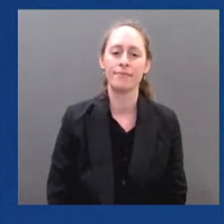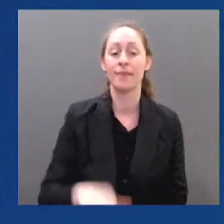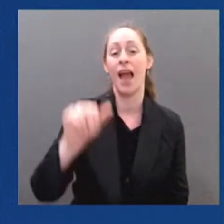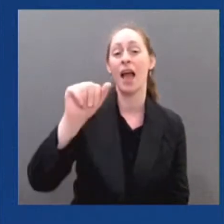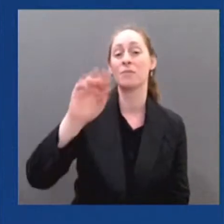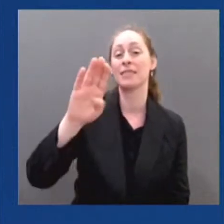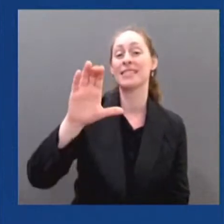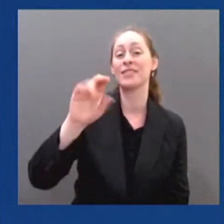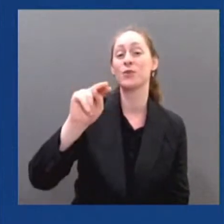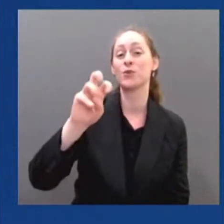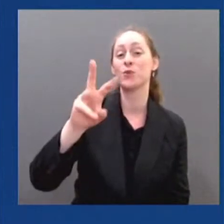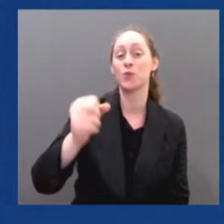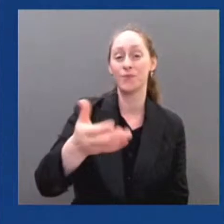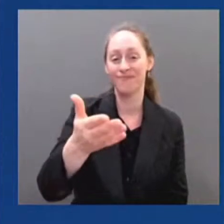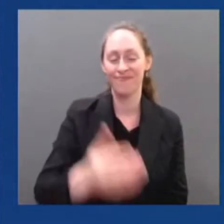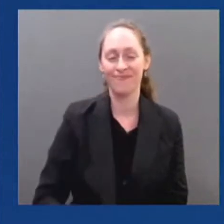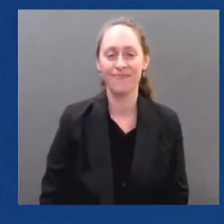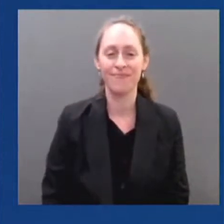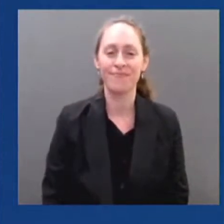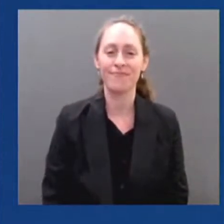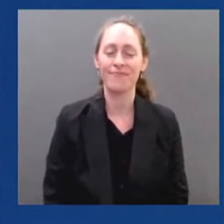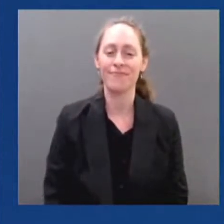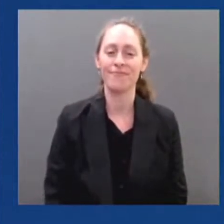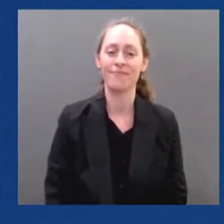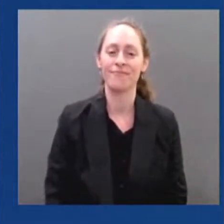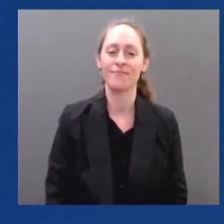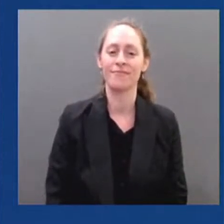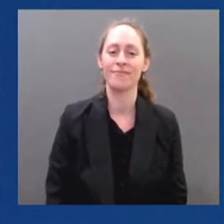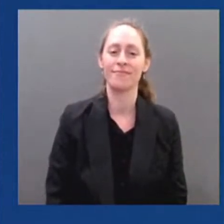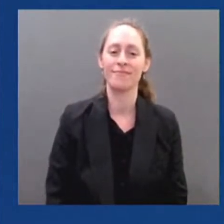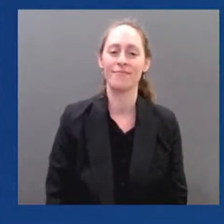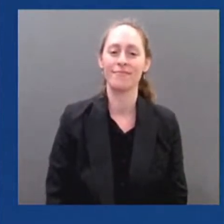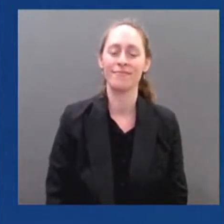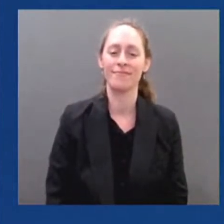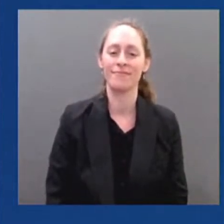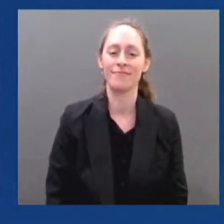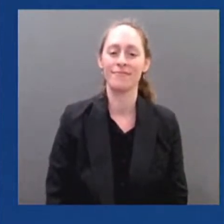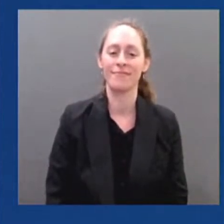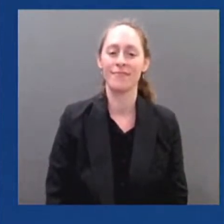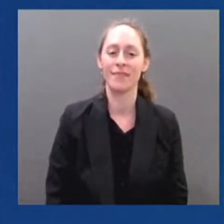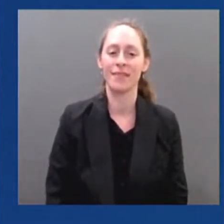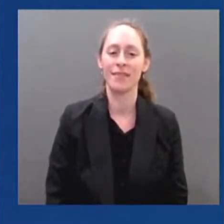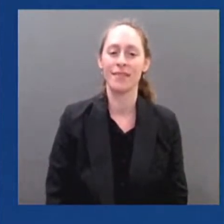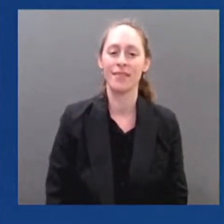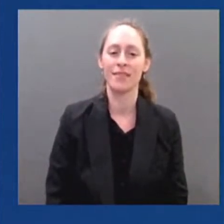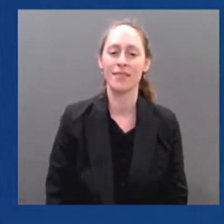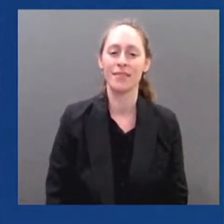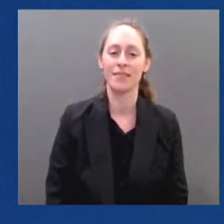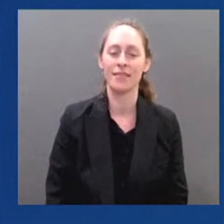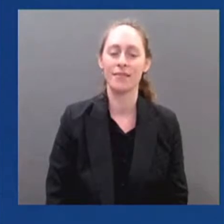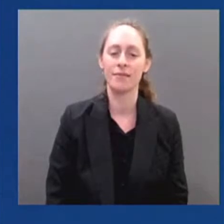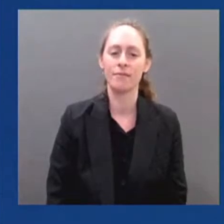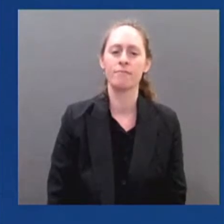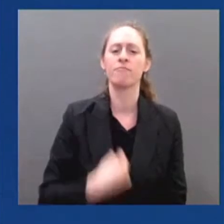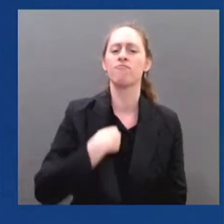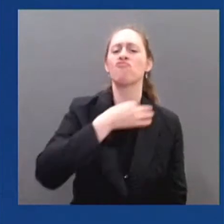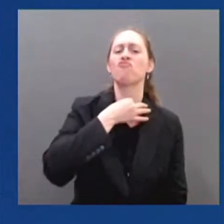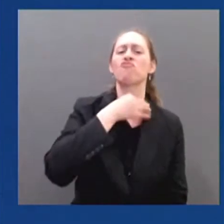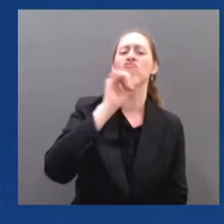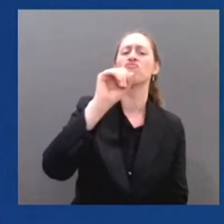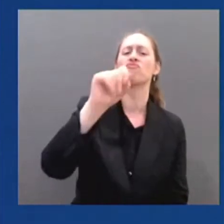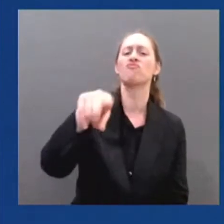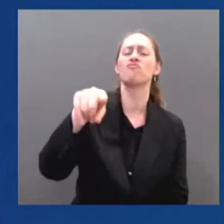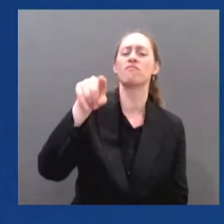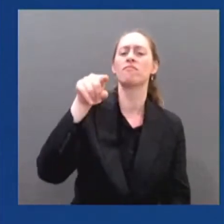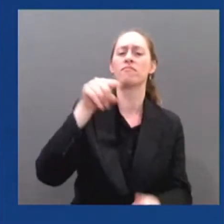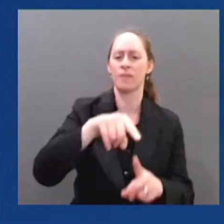Thank you for doing this. To follow up on the issue of COVID funding, can you say how many vaccines you've been able to purchase with that